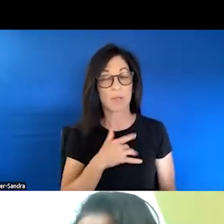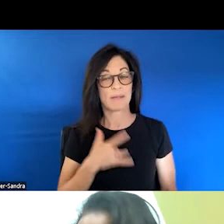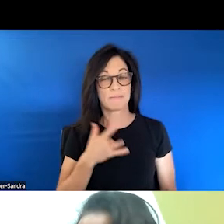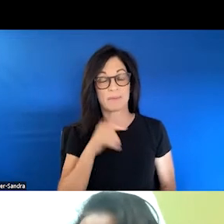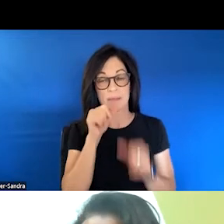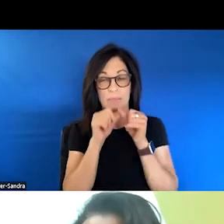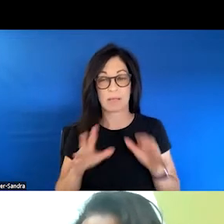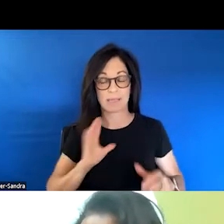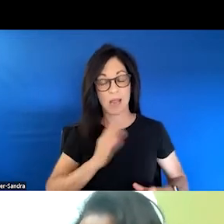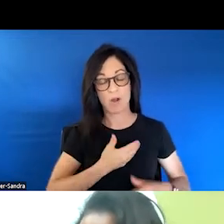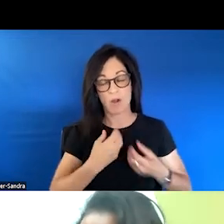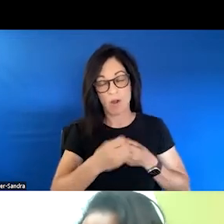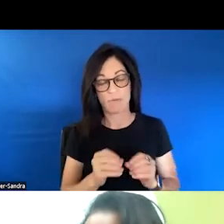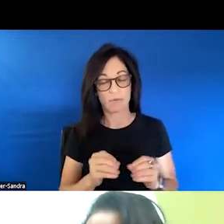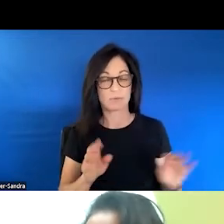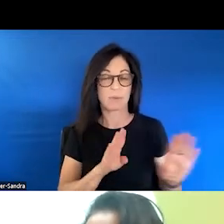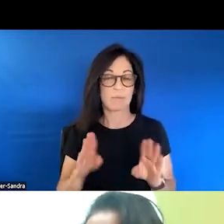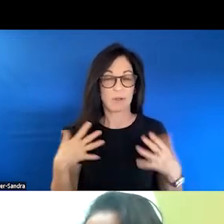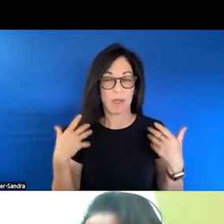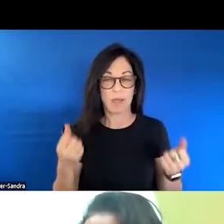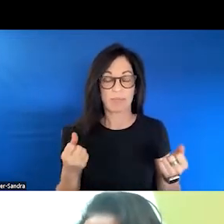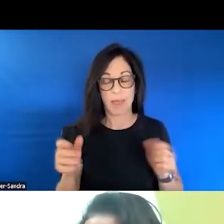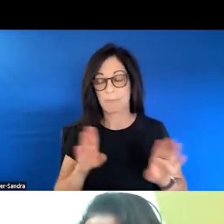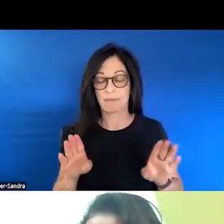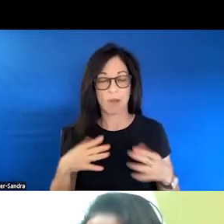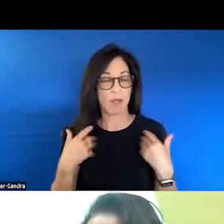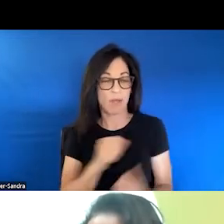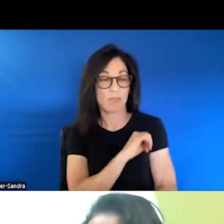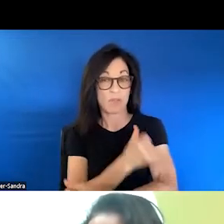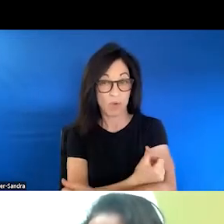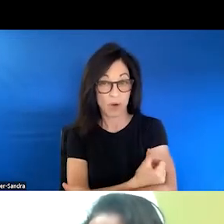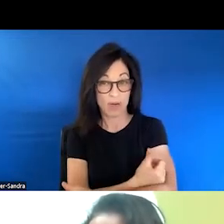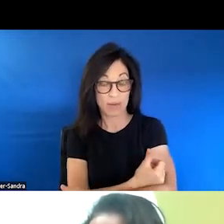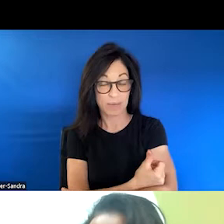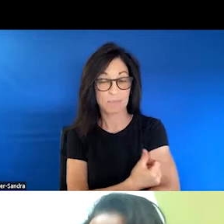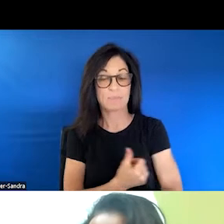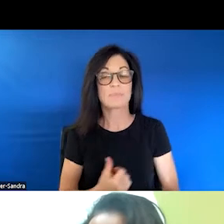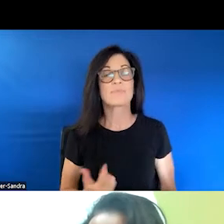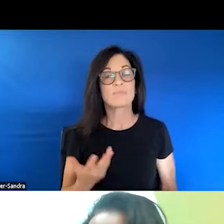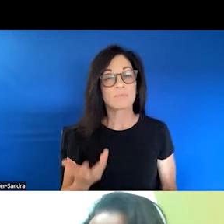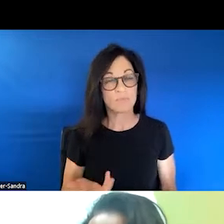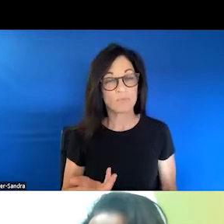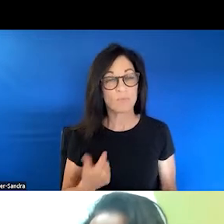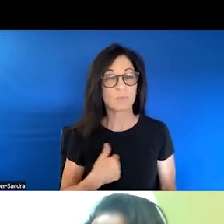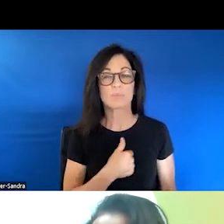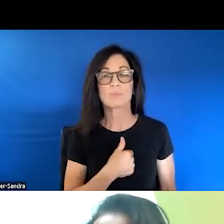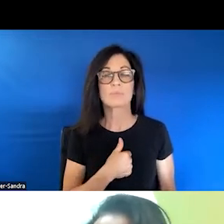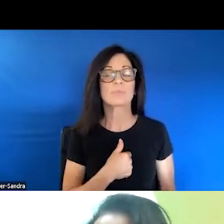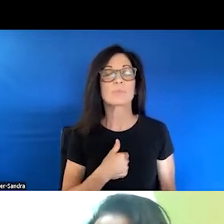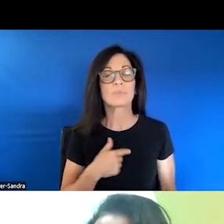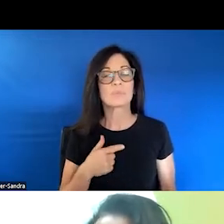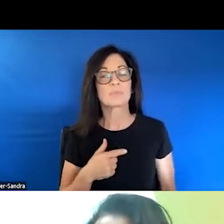Behavioral Health Authority has really been willing to see